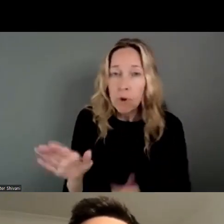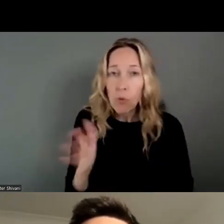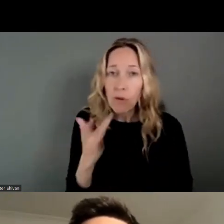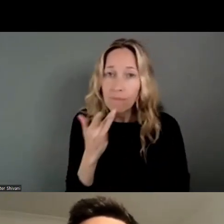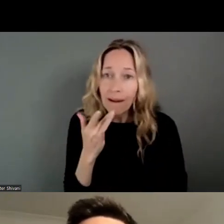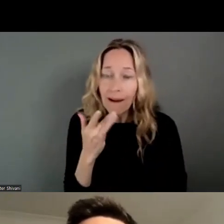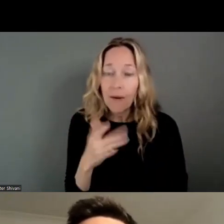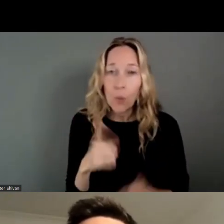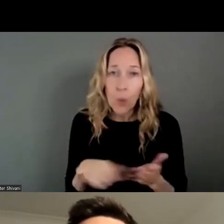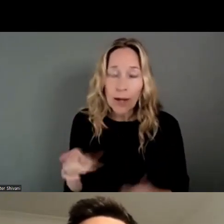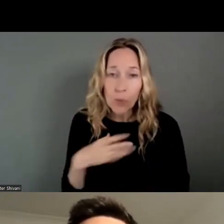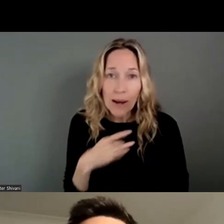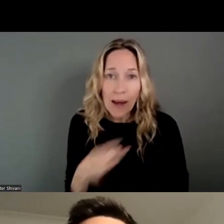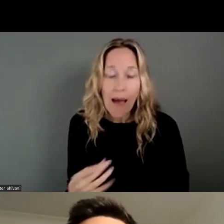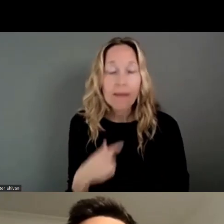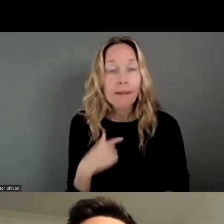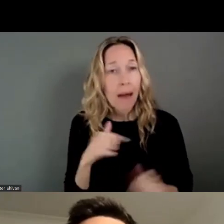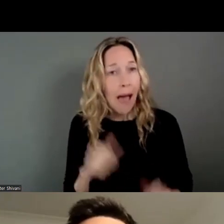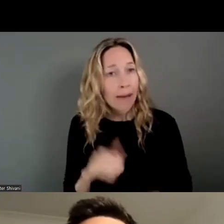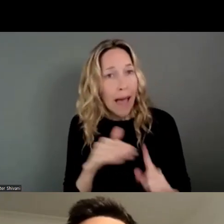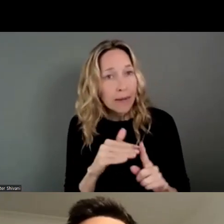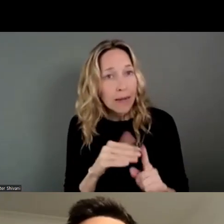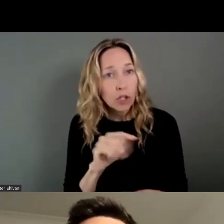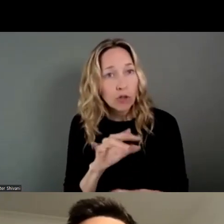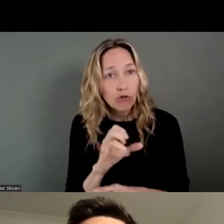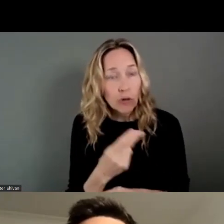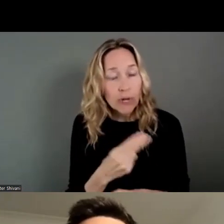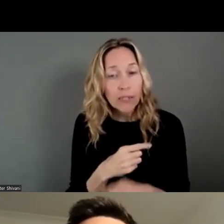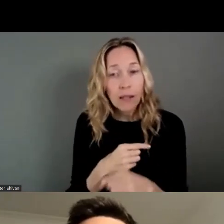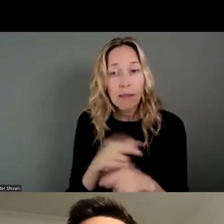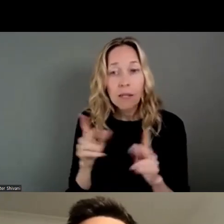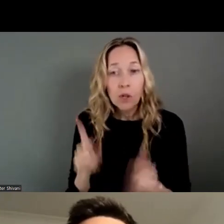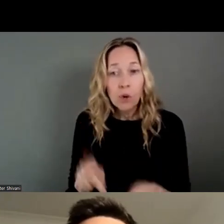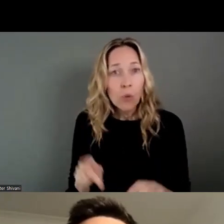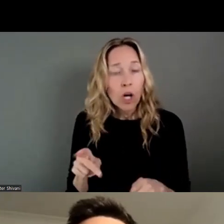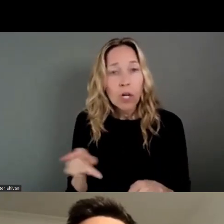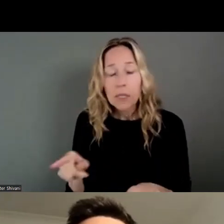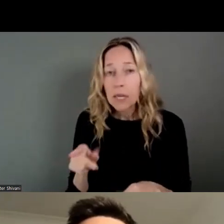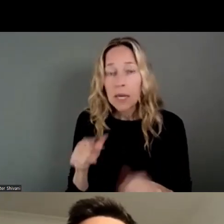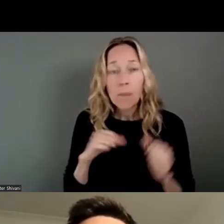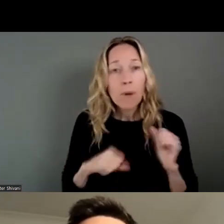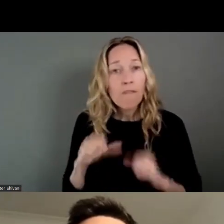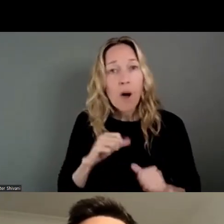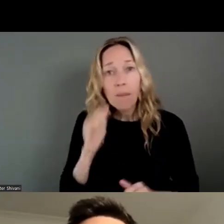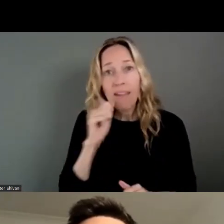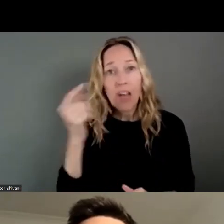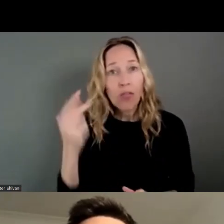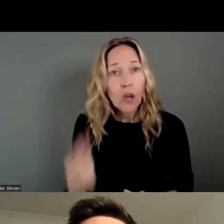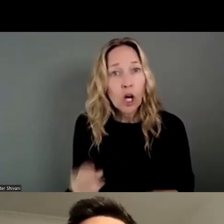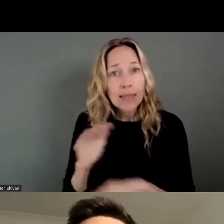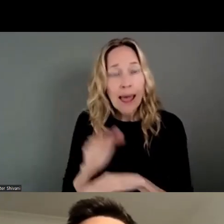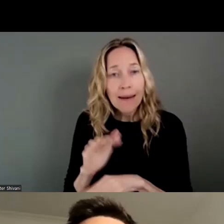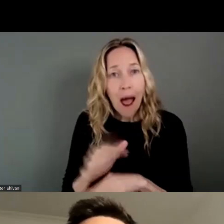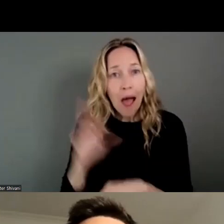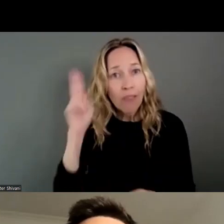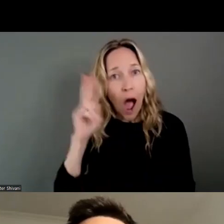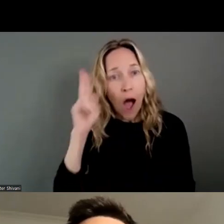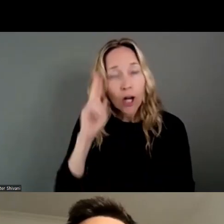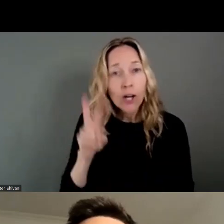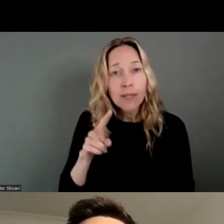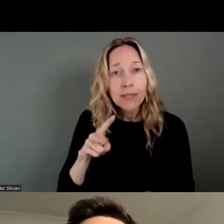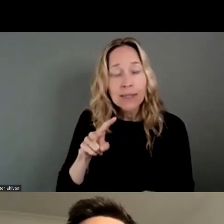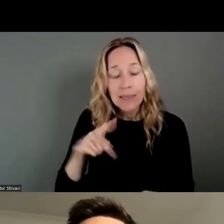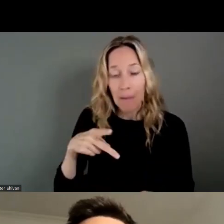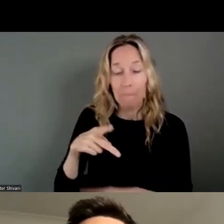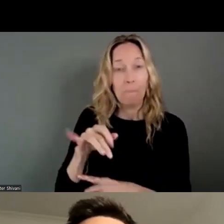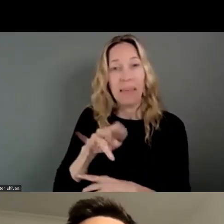worked over here. They didn't work much. They worked at their uncle's pizzeria, performing every Thursday night, but it was always the most crowded that it was. But now